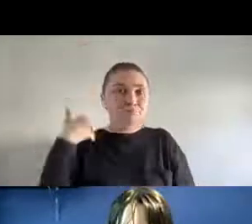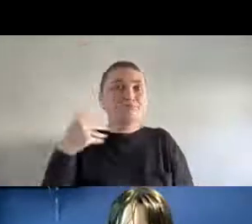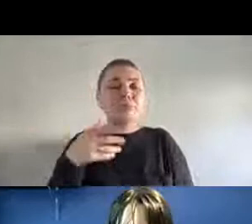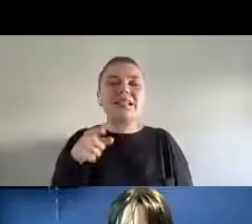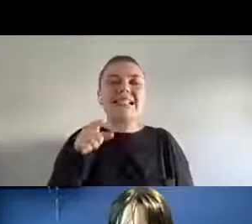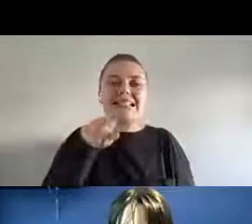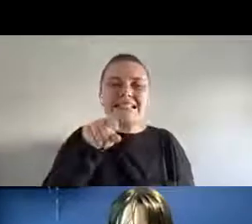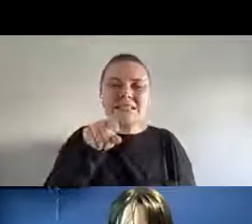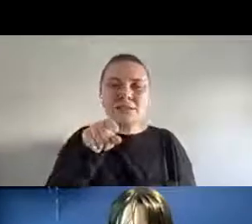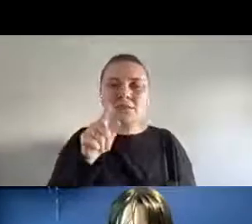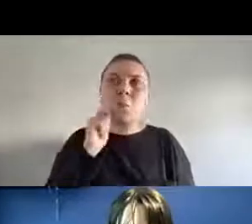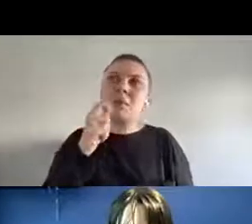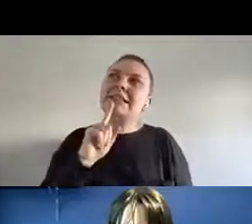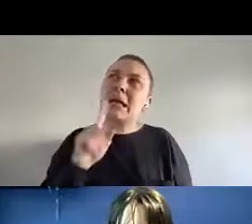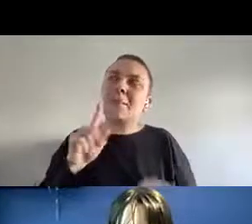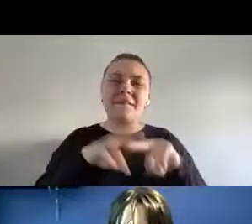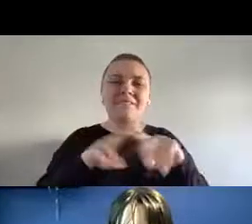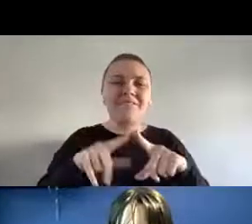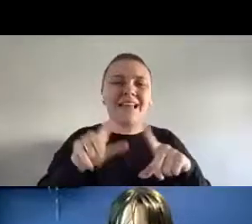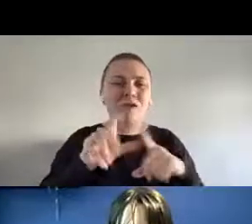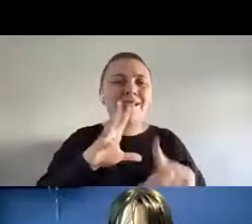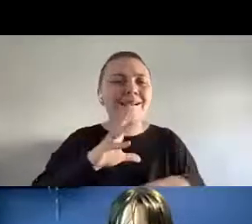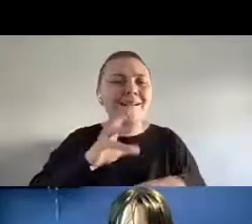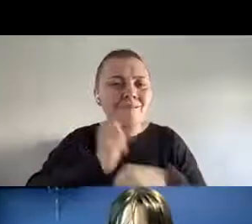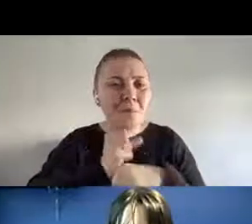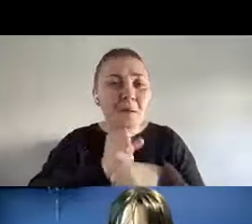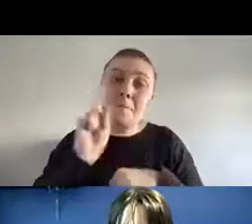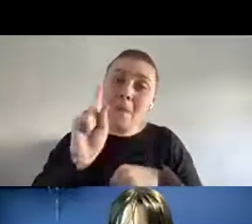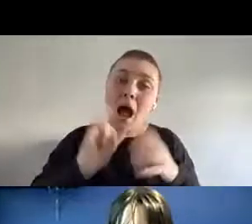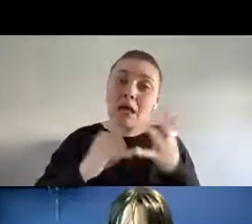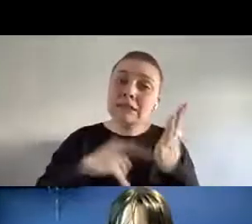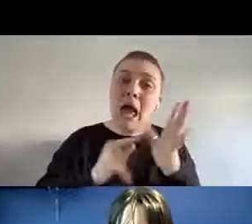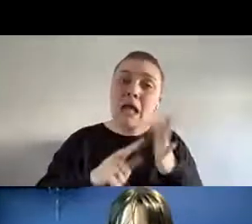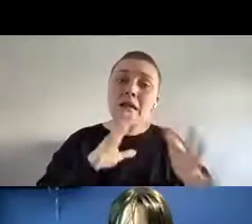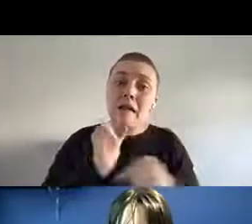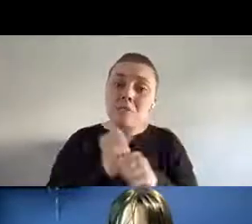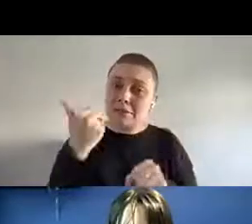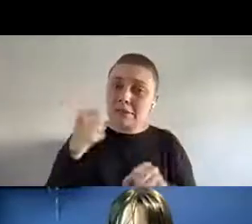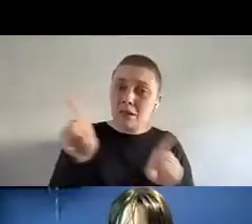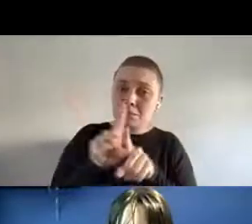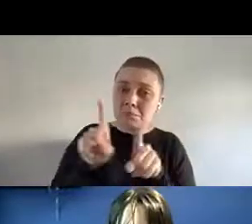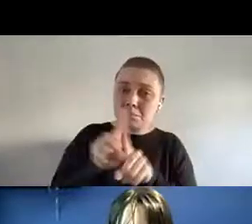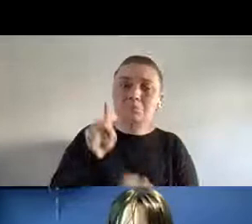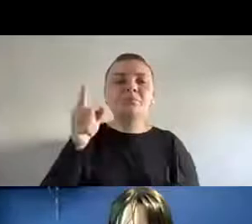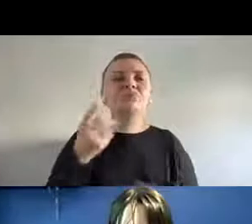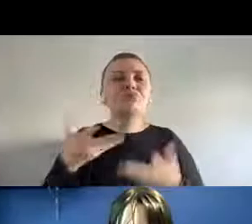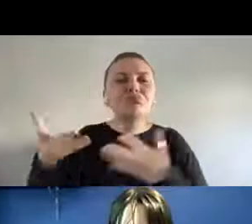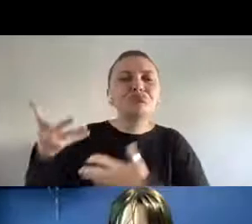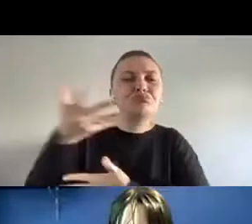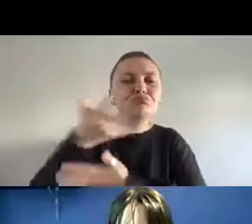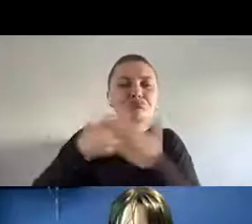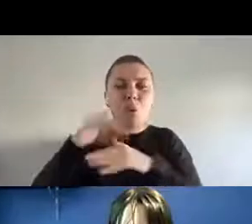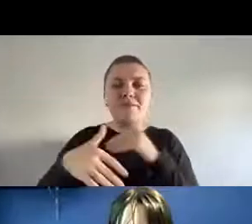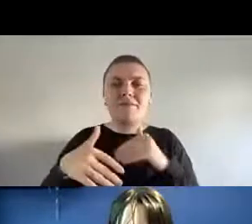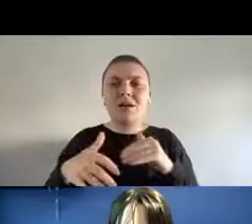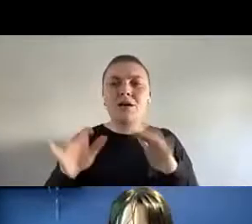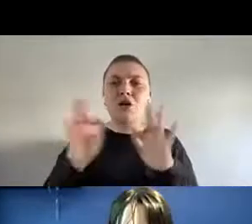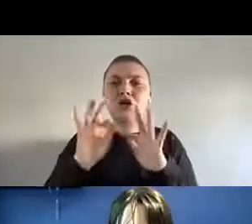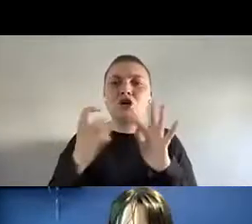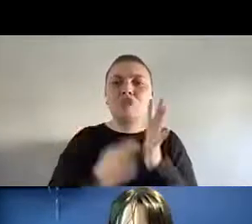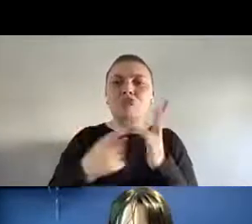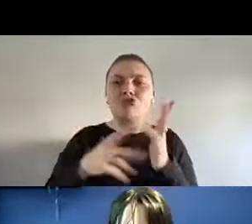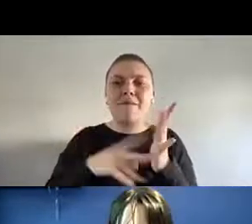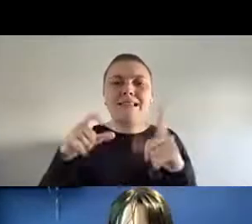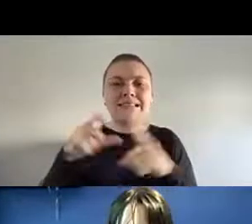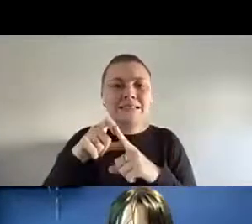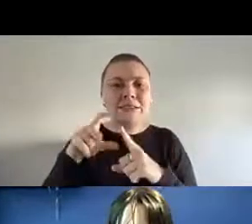I'd say, the federal government most of all, but the state governments as well, in the discussion around COVID and who